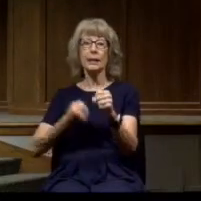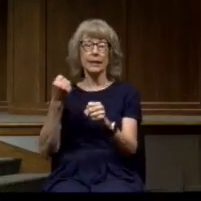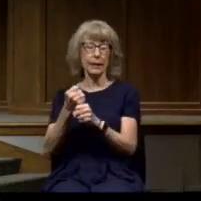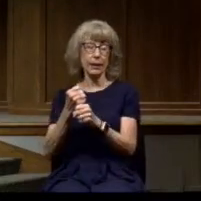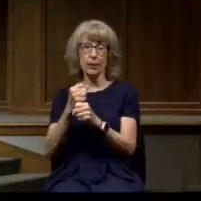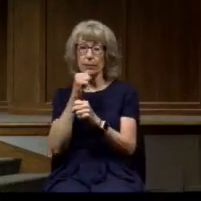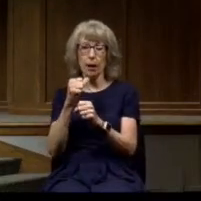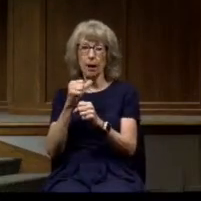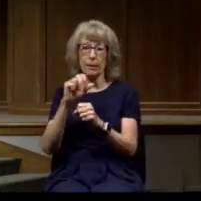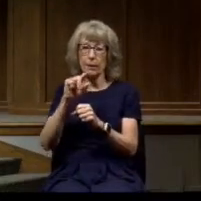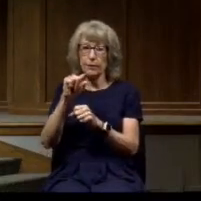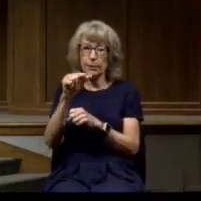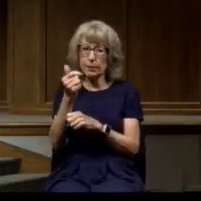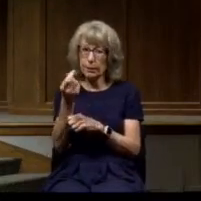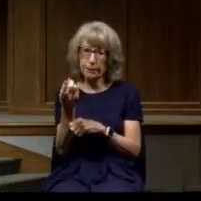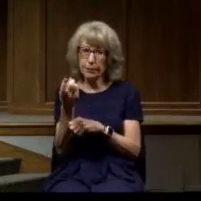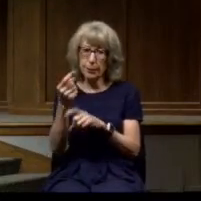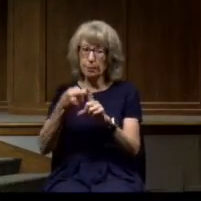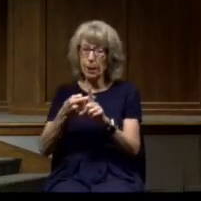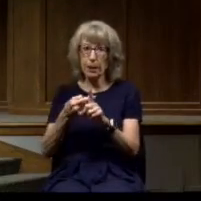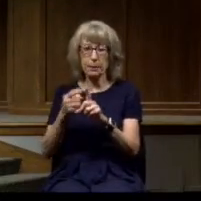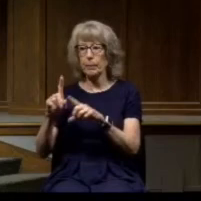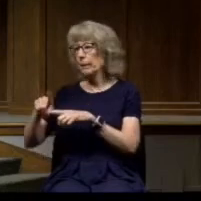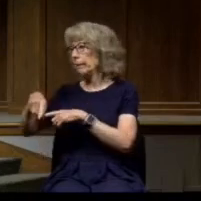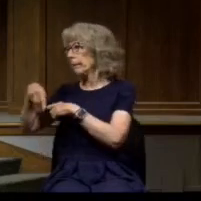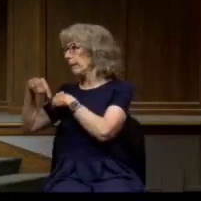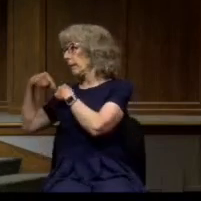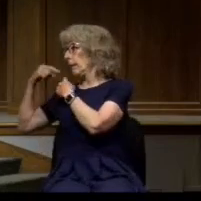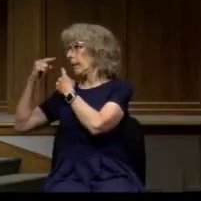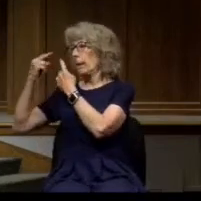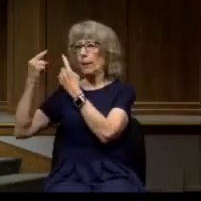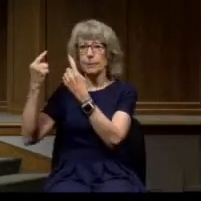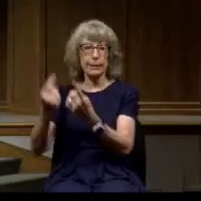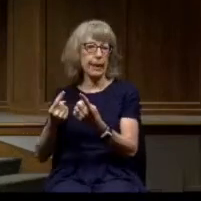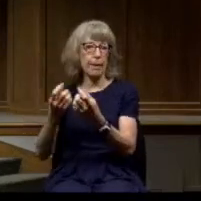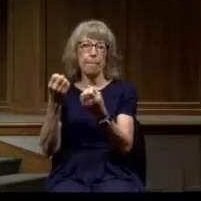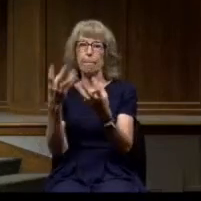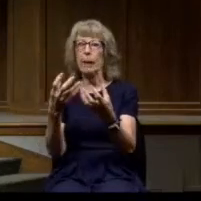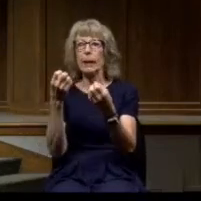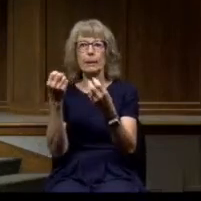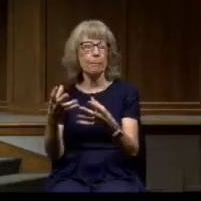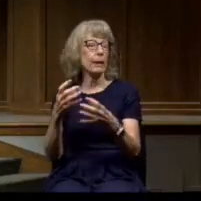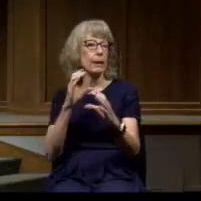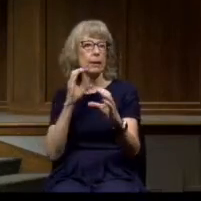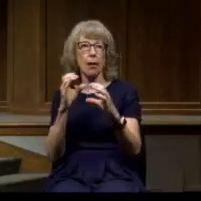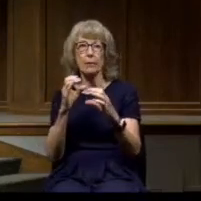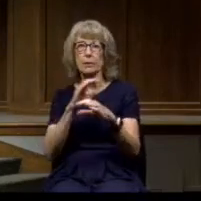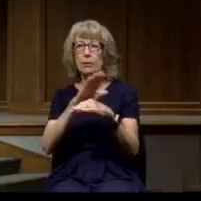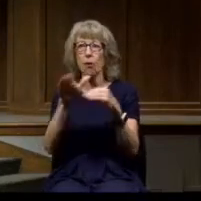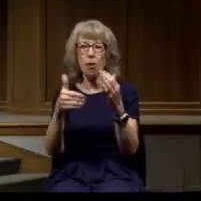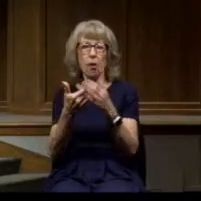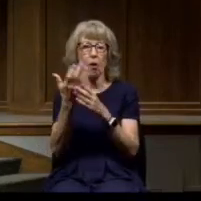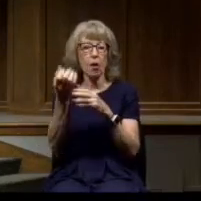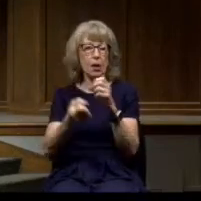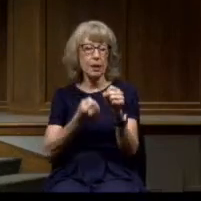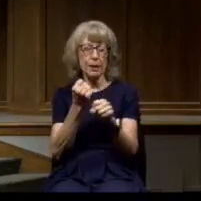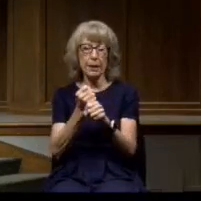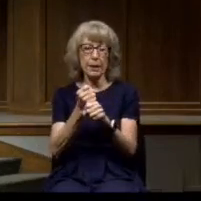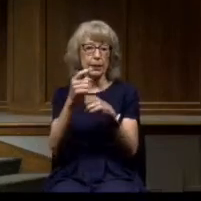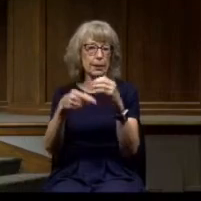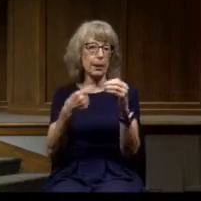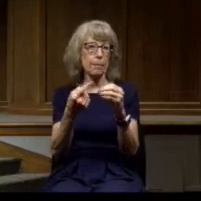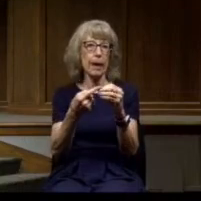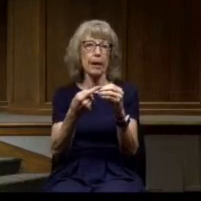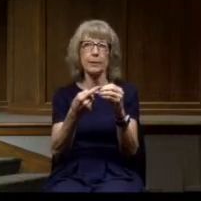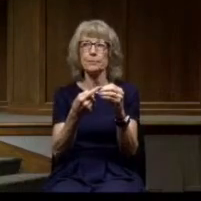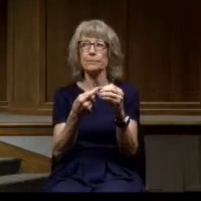dramatic things like the assassination attempt and Biden dropping out and all the drama with VPs. But I'm talking all throughout the year. I've had